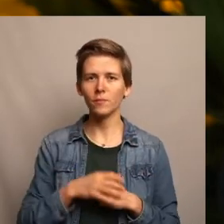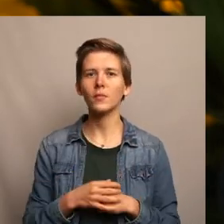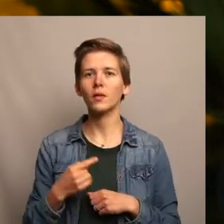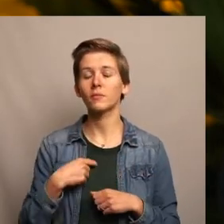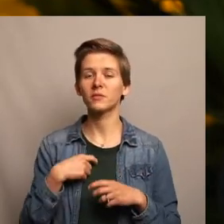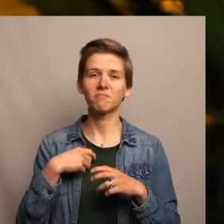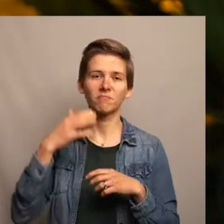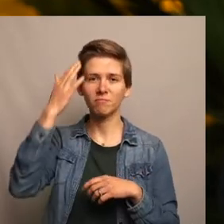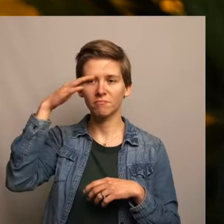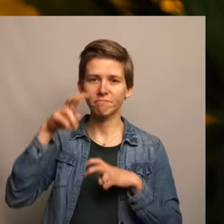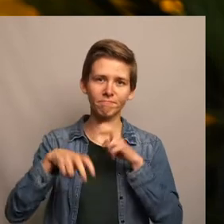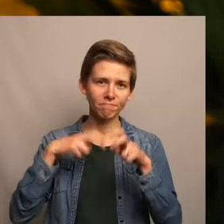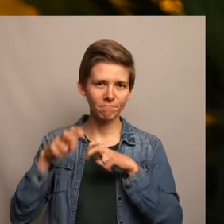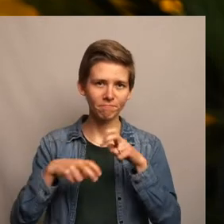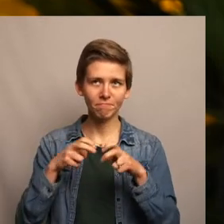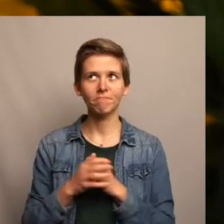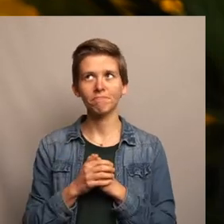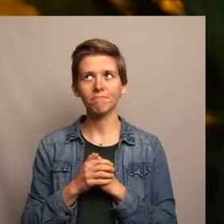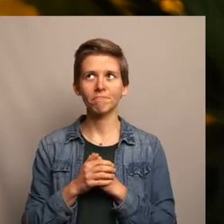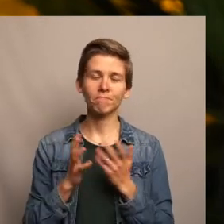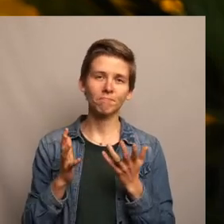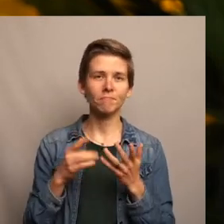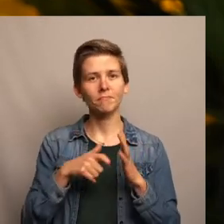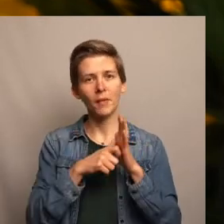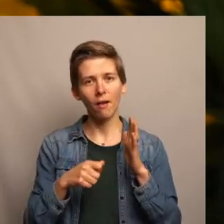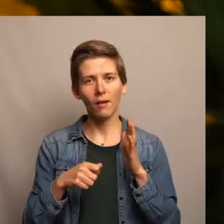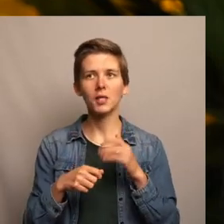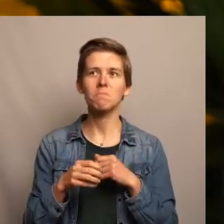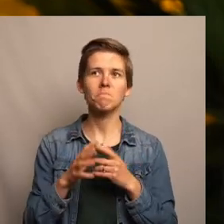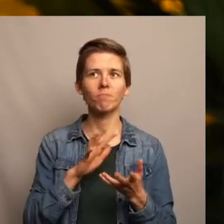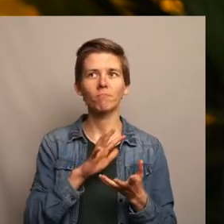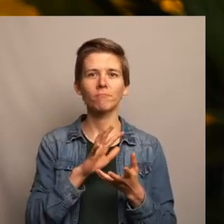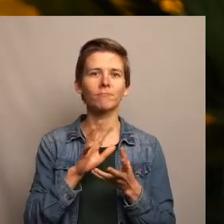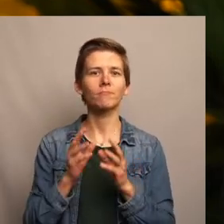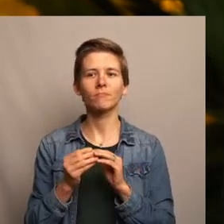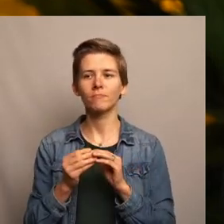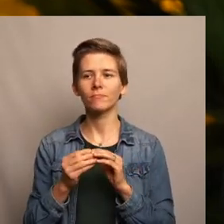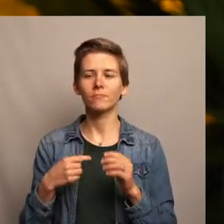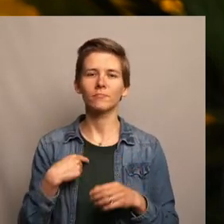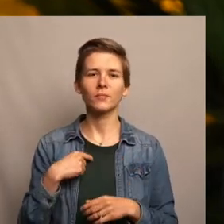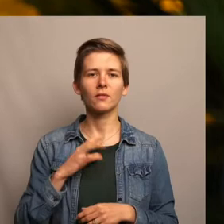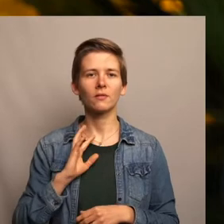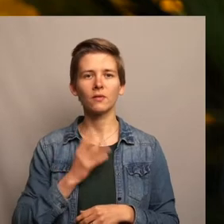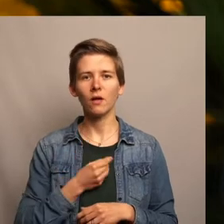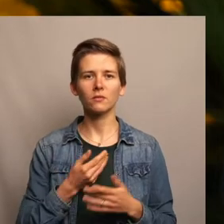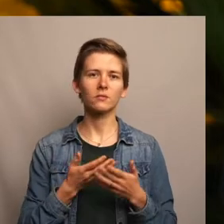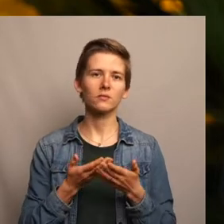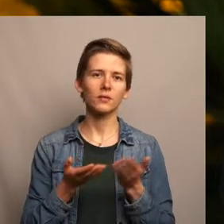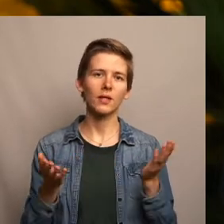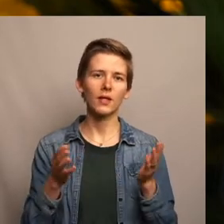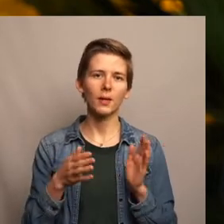I think like that's pretty much it at the moment. I'm a trans non-binary person